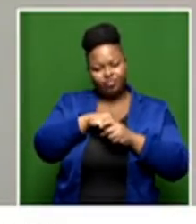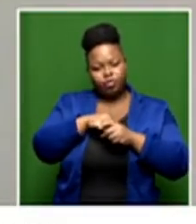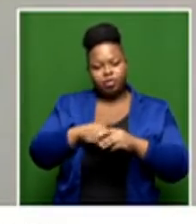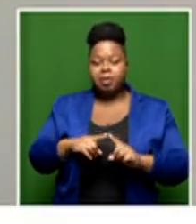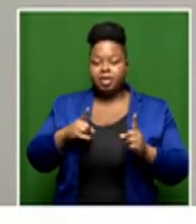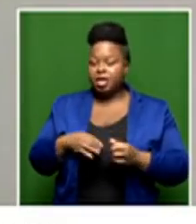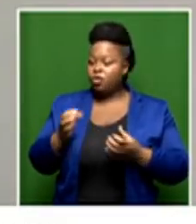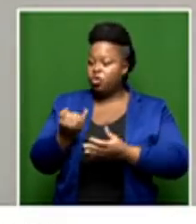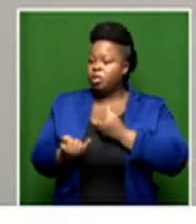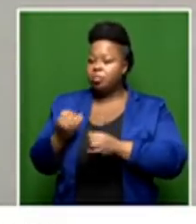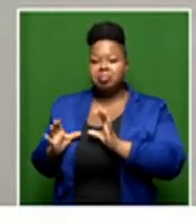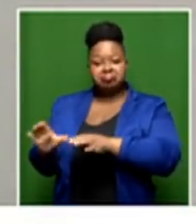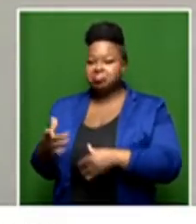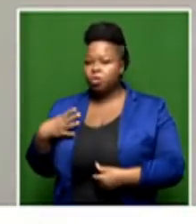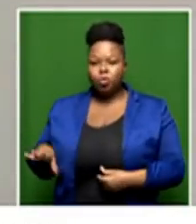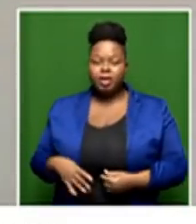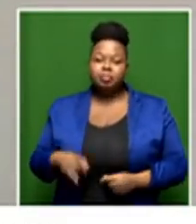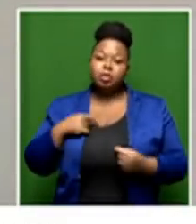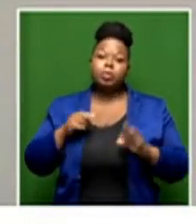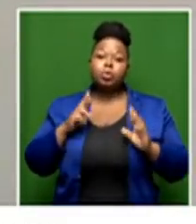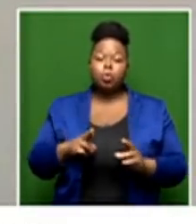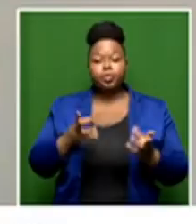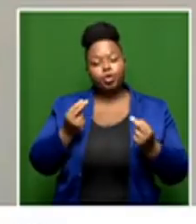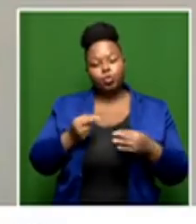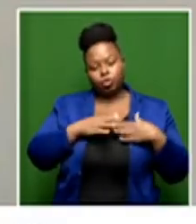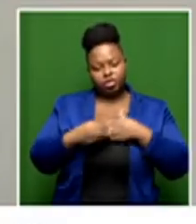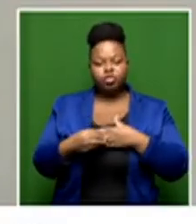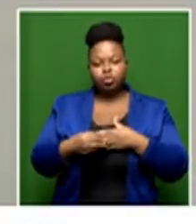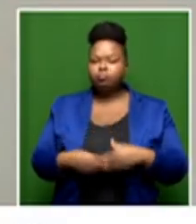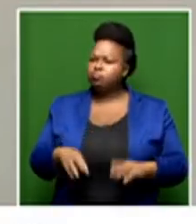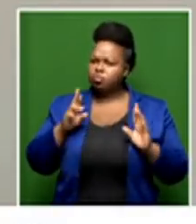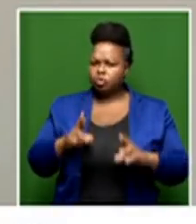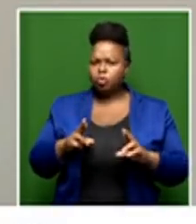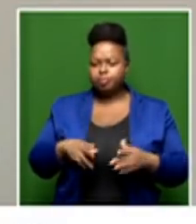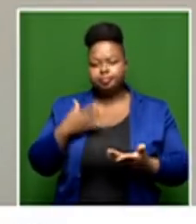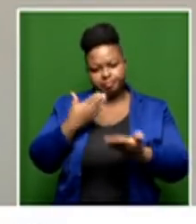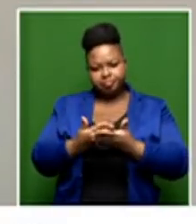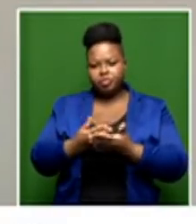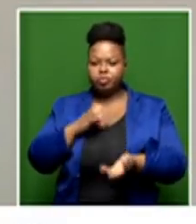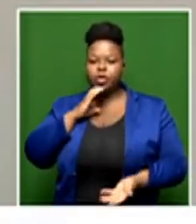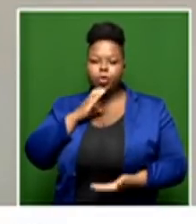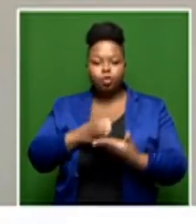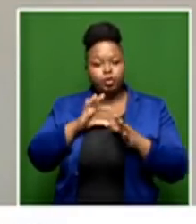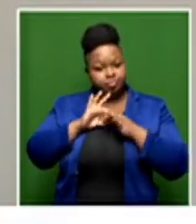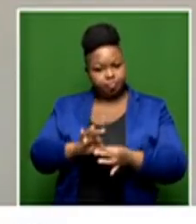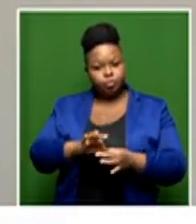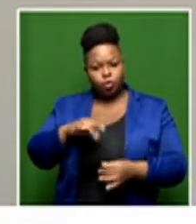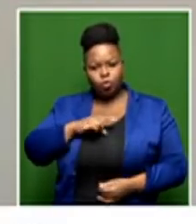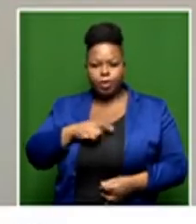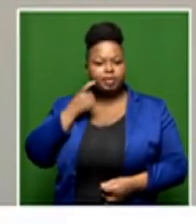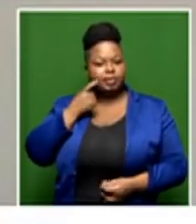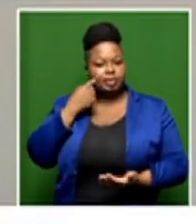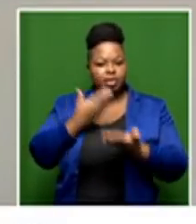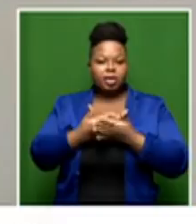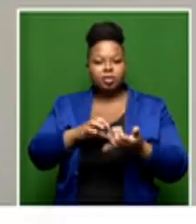So I hope that this new leadership and their rhetoric is actually affirming to this, that they're going to be able